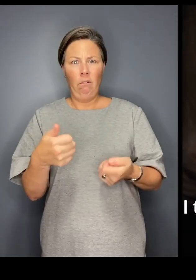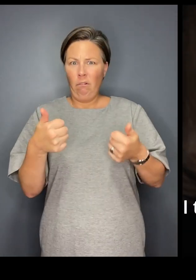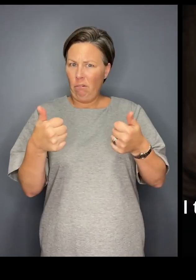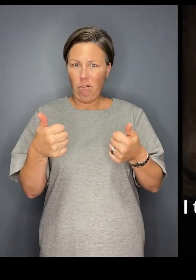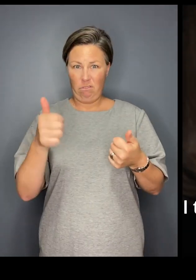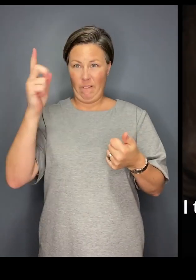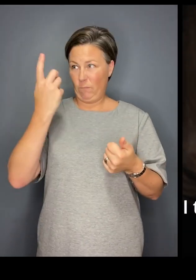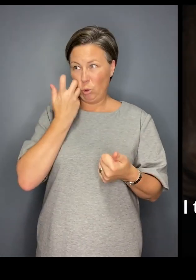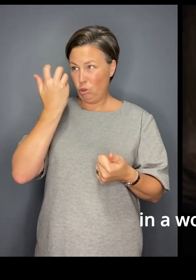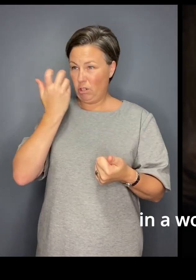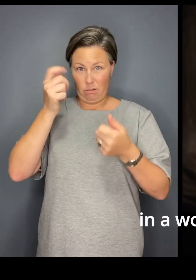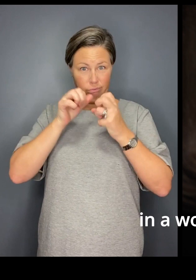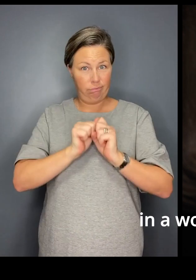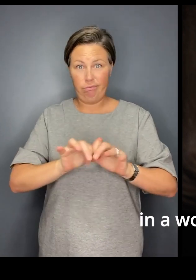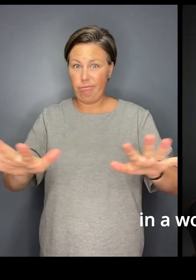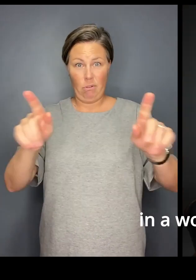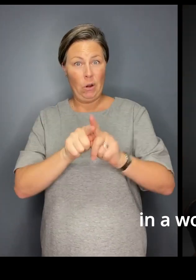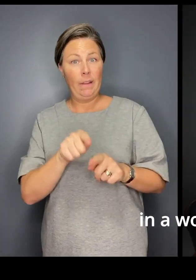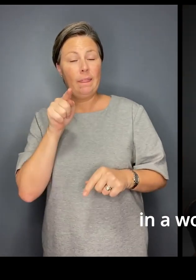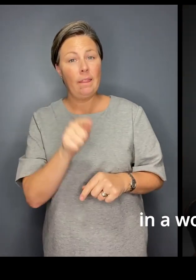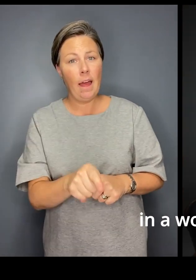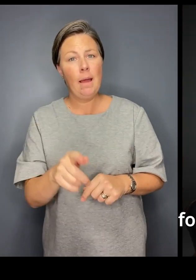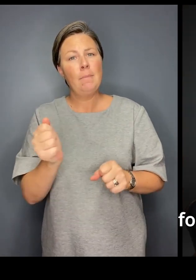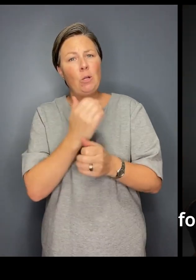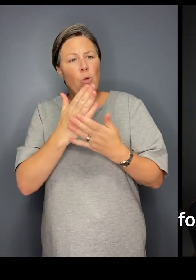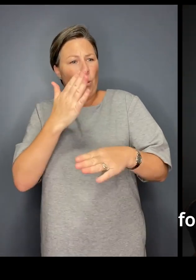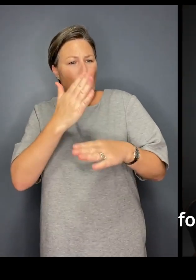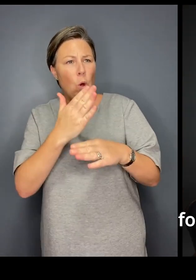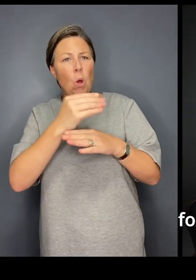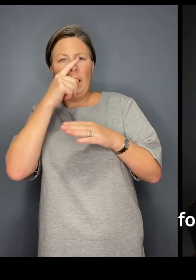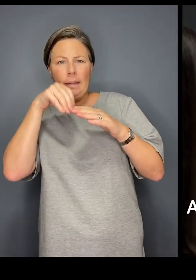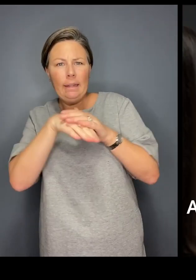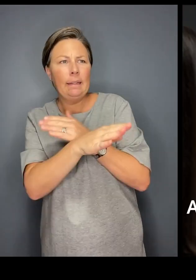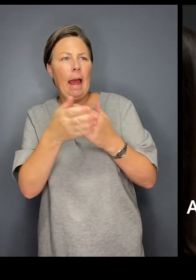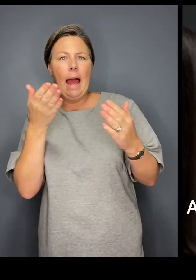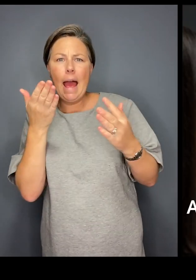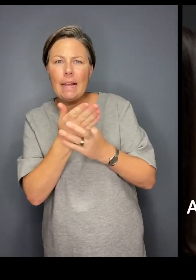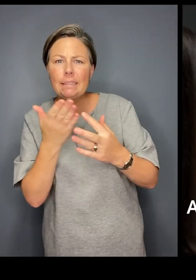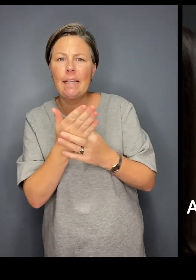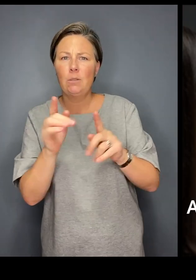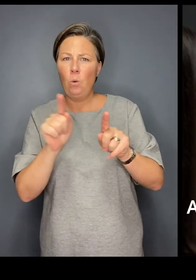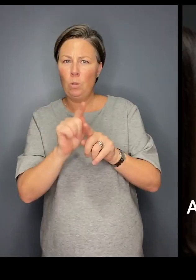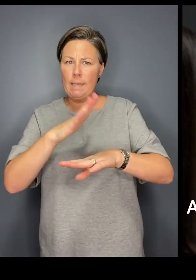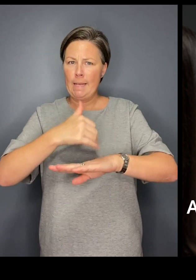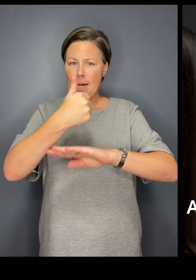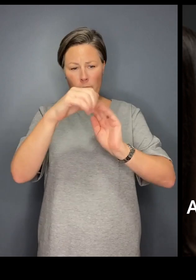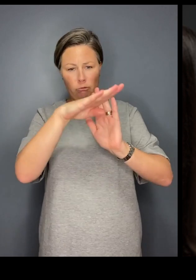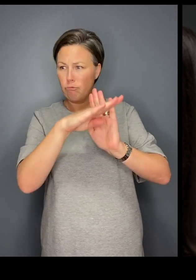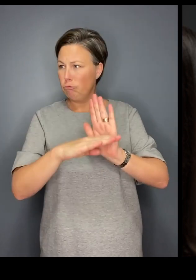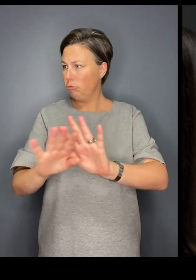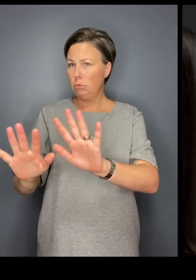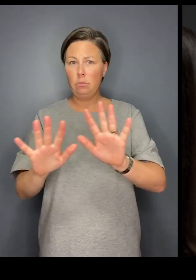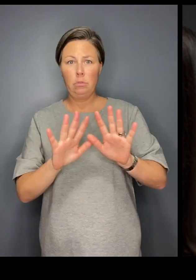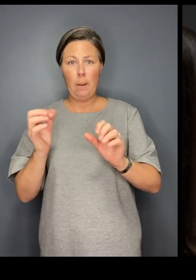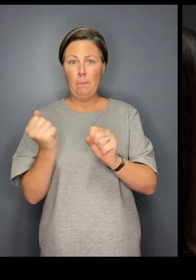important to normalise flexibility in a workplace so that it is accessible for women with disabilities, and there are boundaries and things in place that